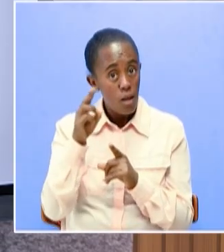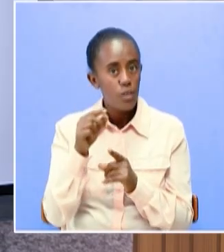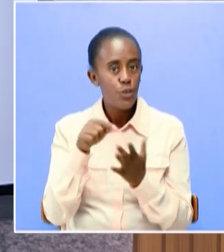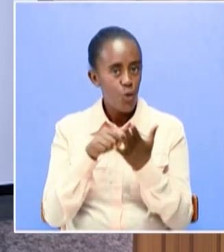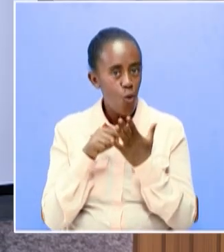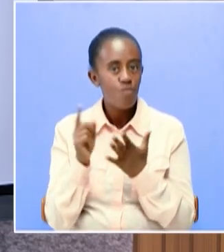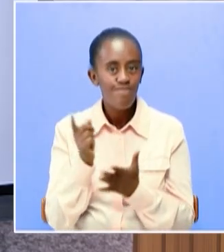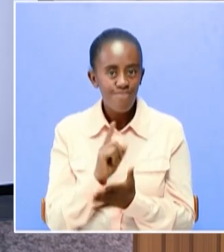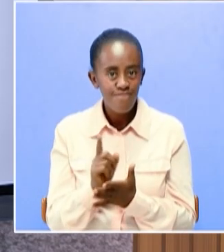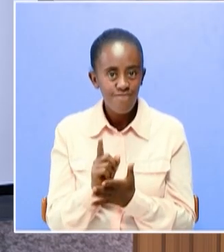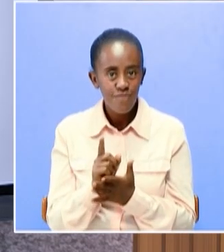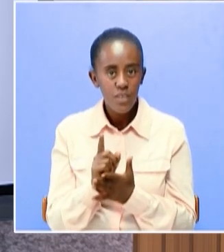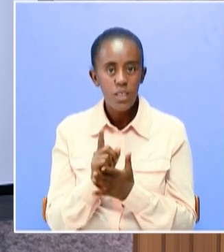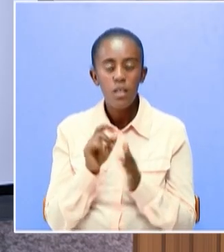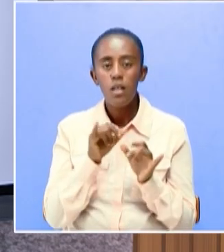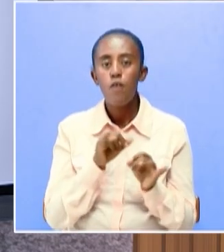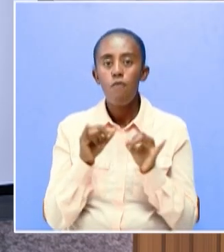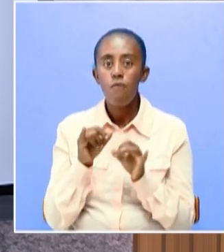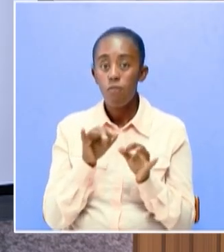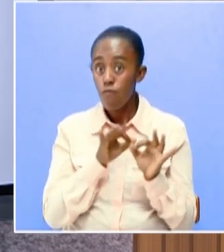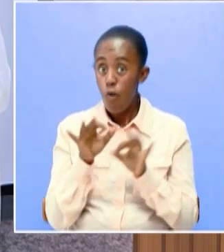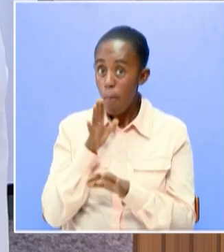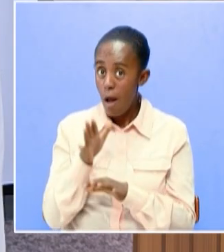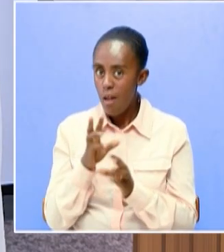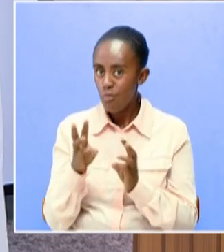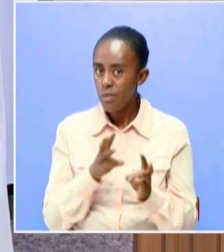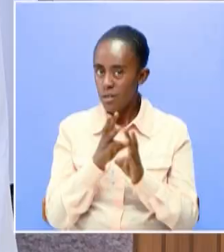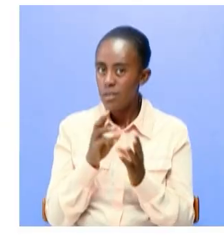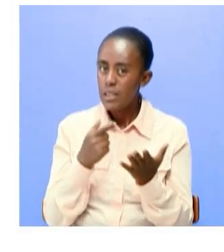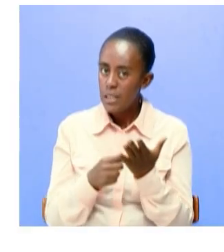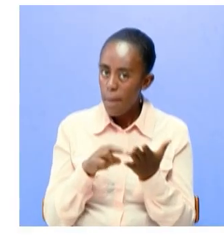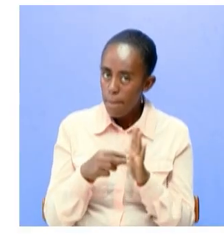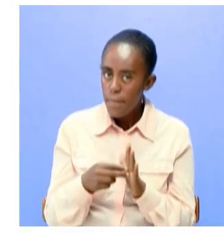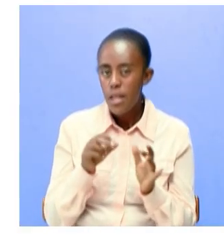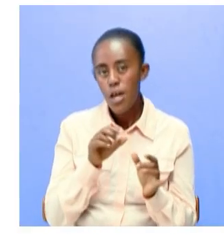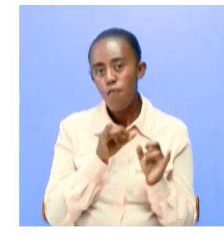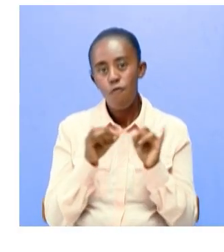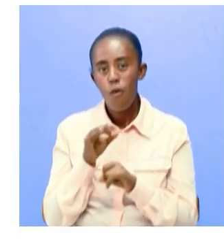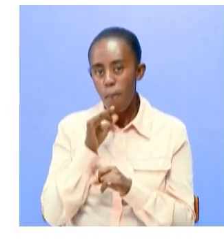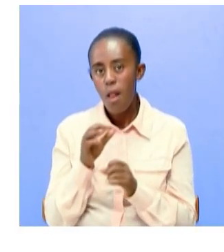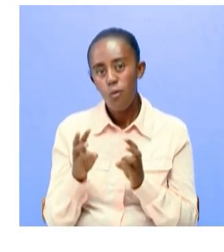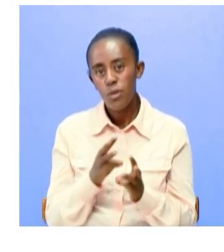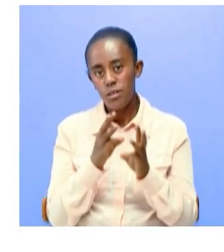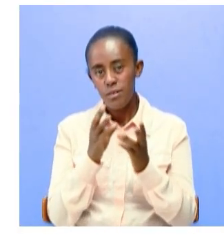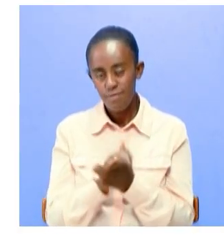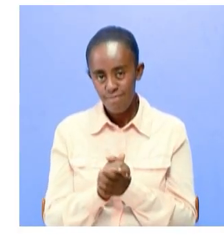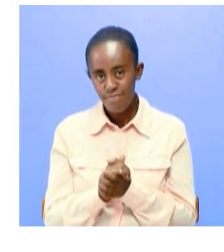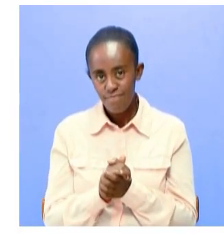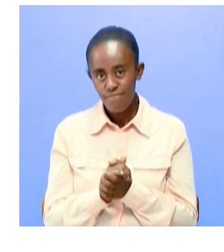what? Informal ways of asking. So this means informal ways of asking there.